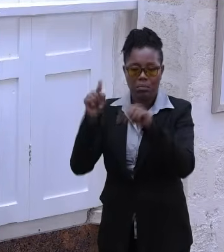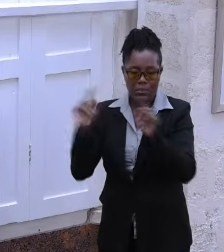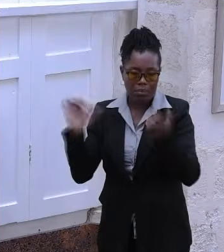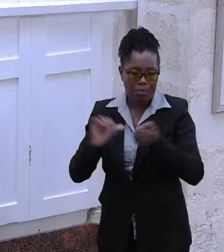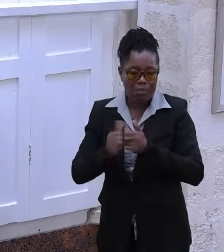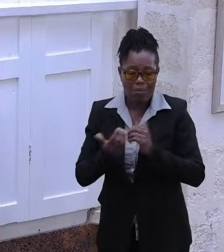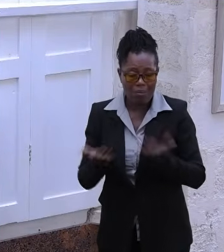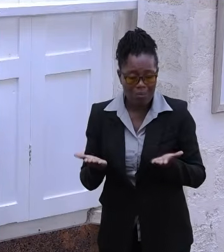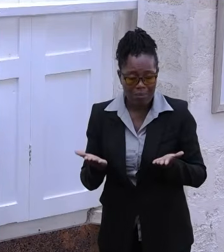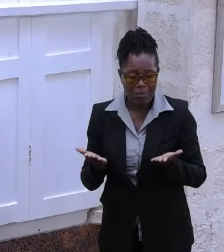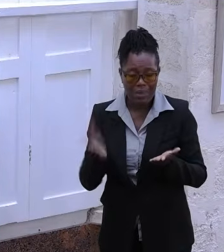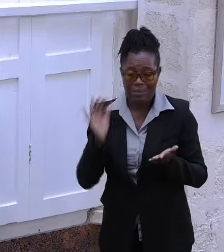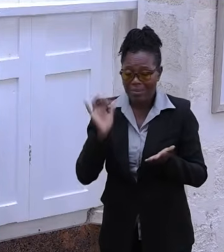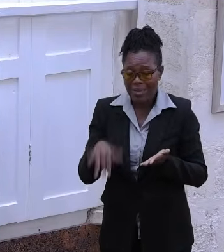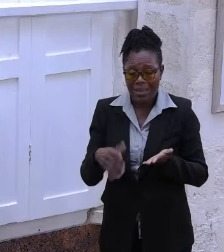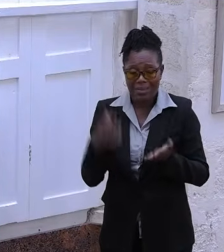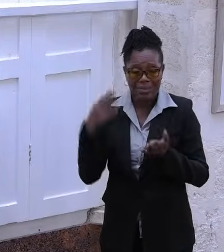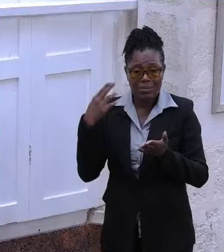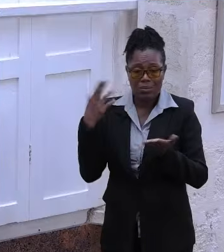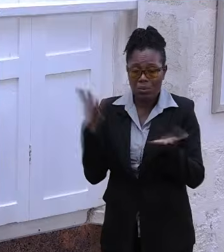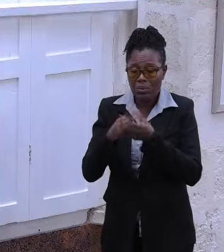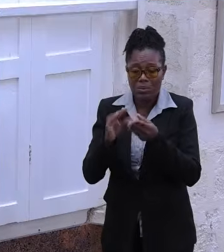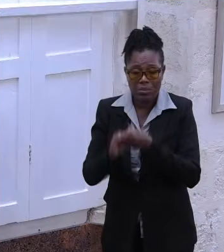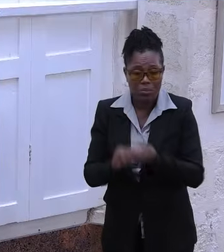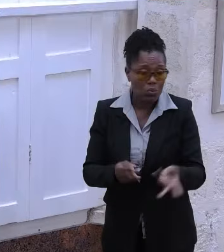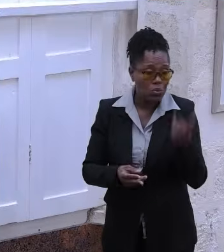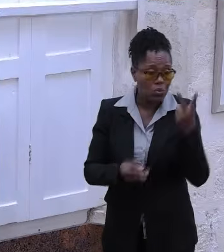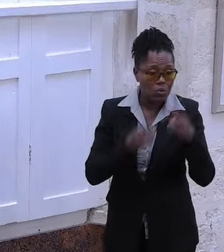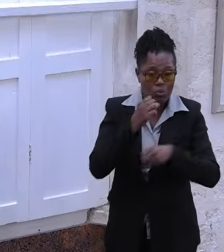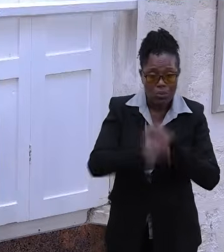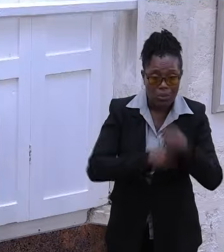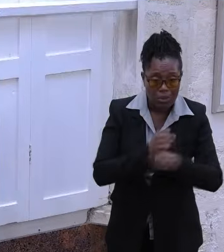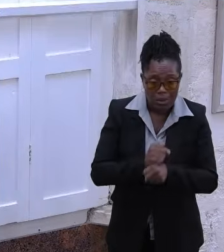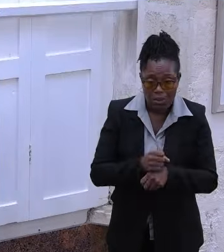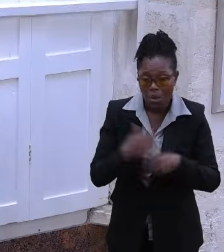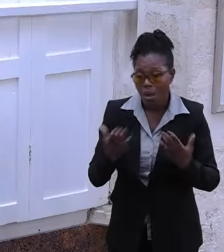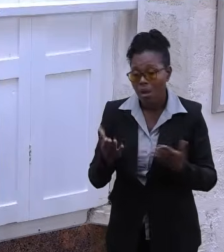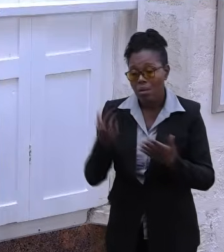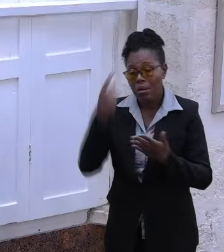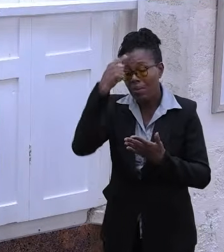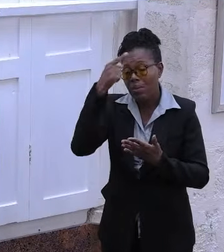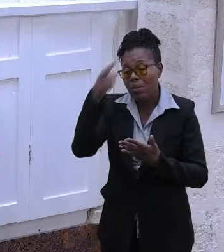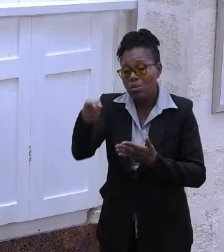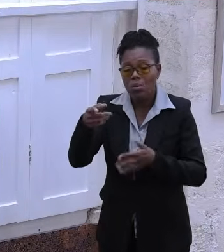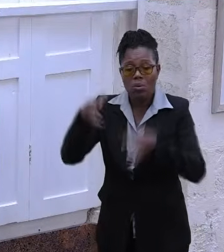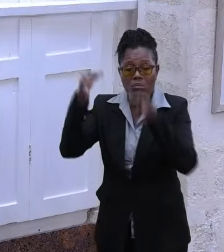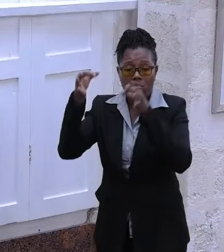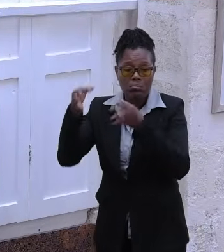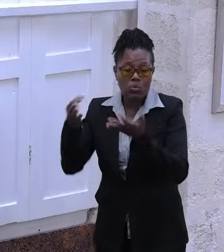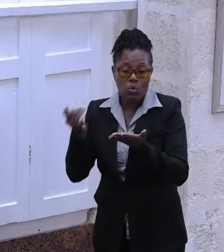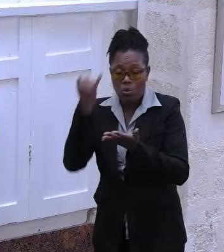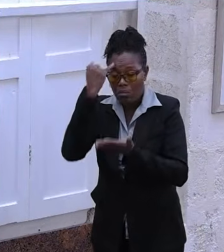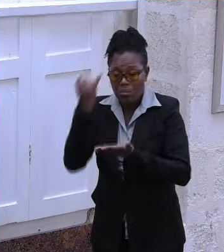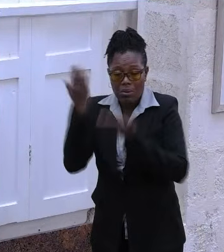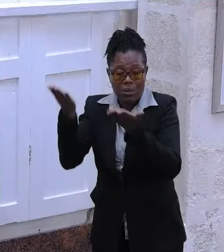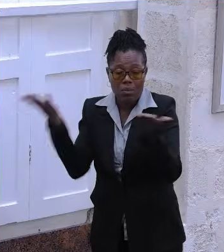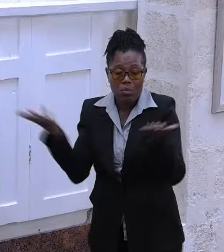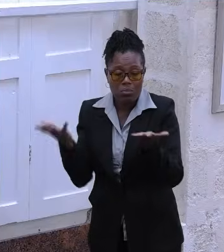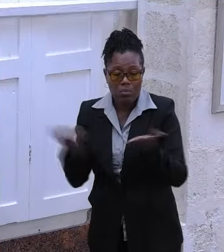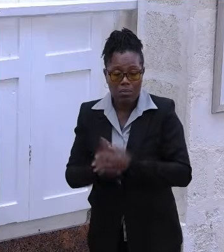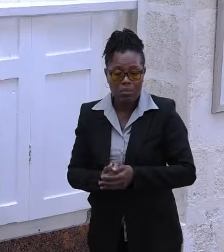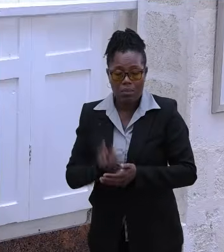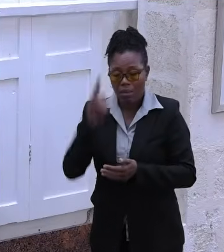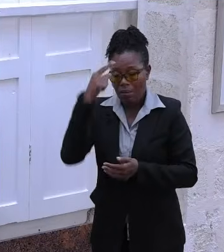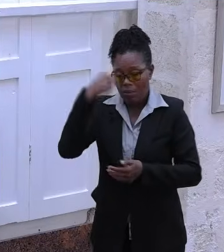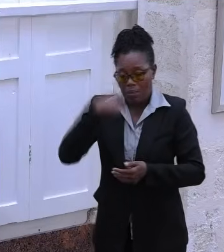on the table. It's either 2 years or come up with your suggestion with what it should be. For me, you can't